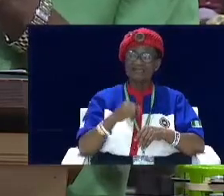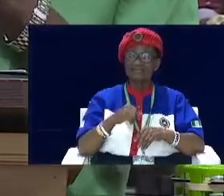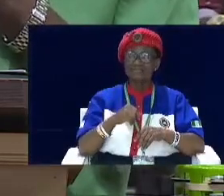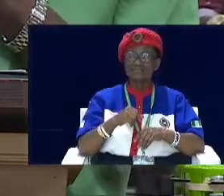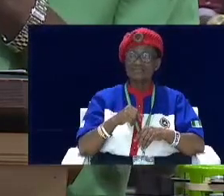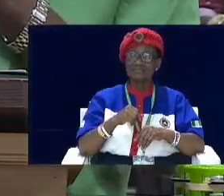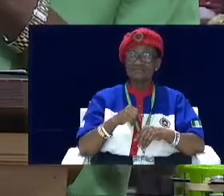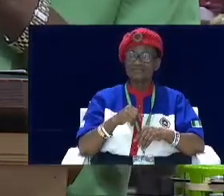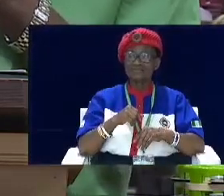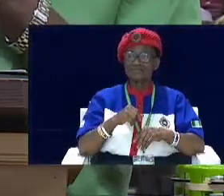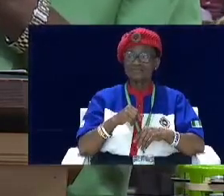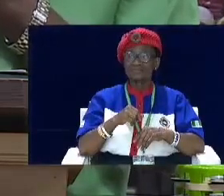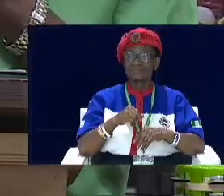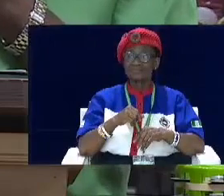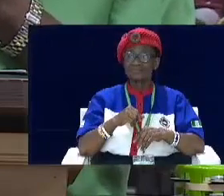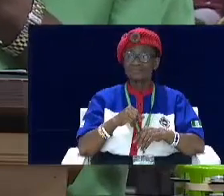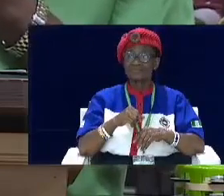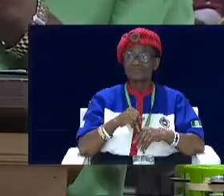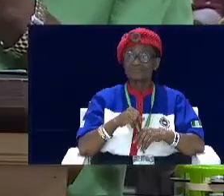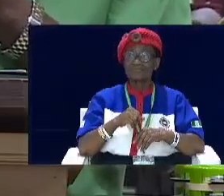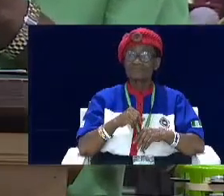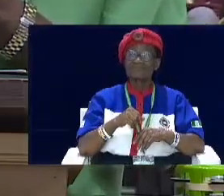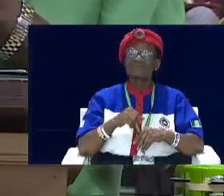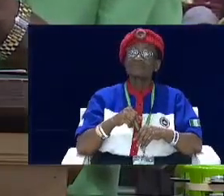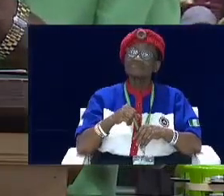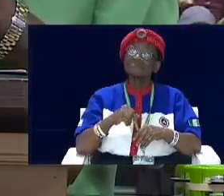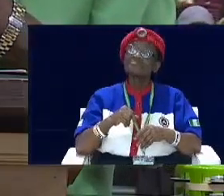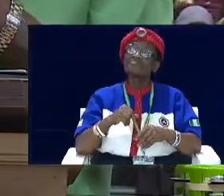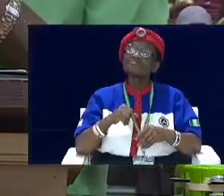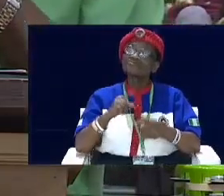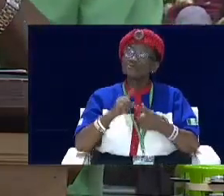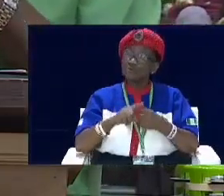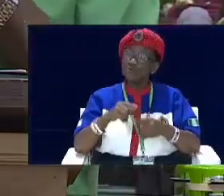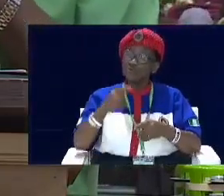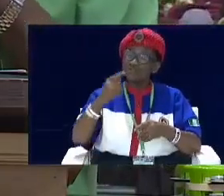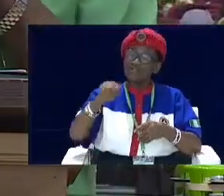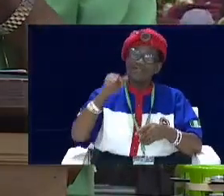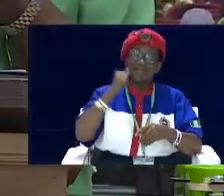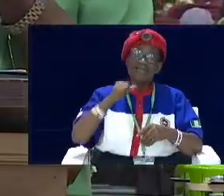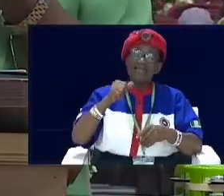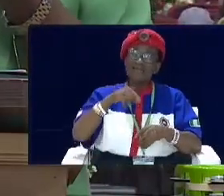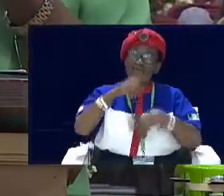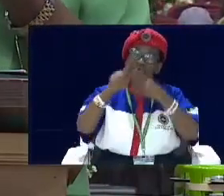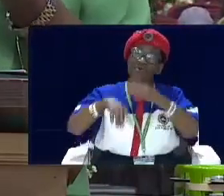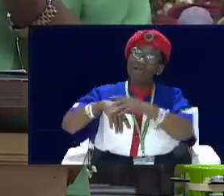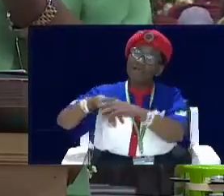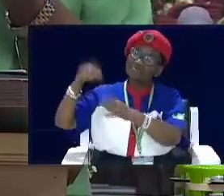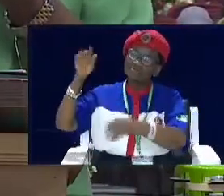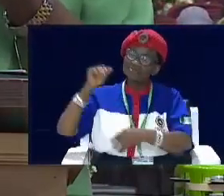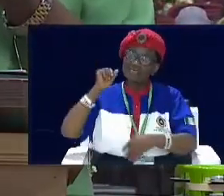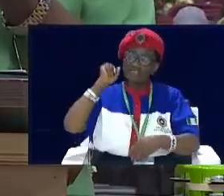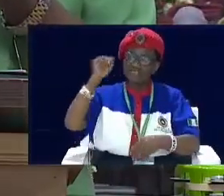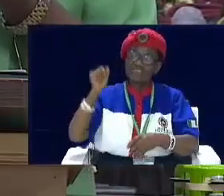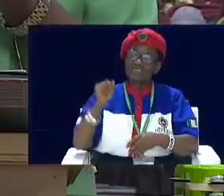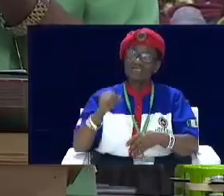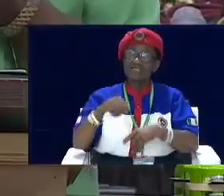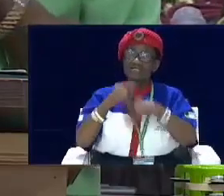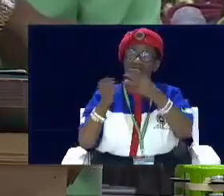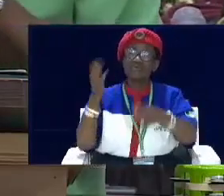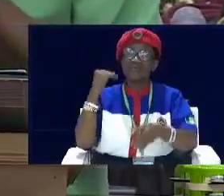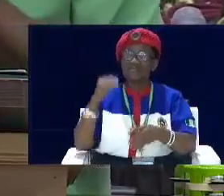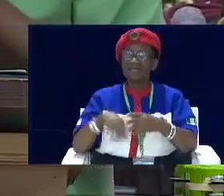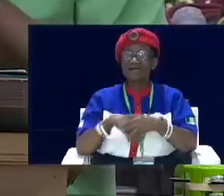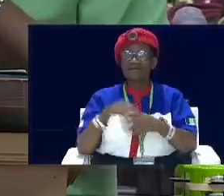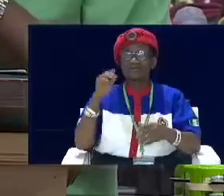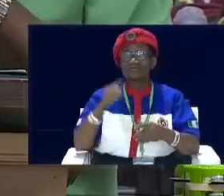He said, in that case, girl, you go out. Oh, I let you come up here. No, Daddy. And she went out. Yeah, Daddy. And then she